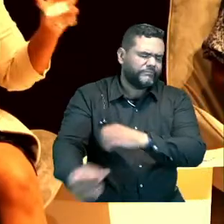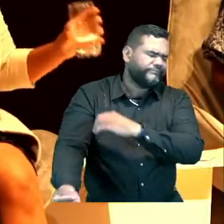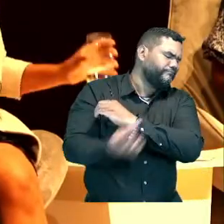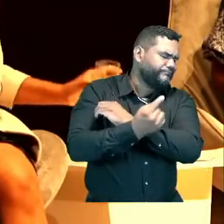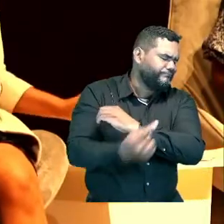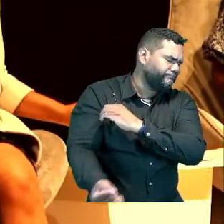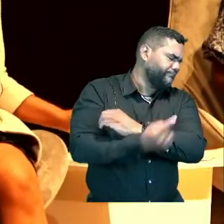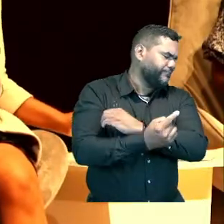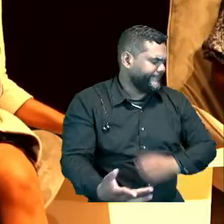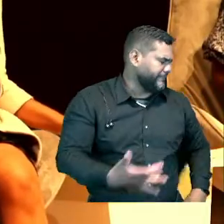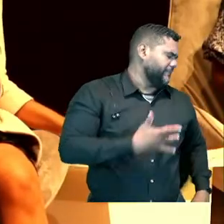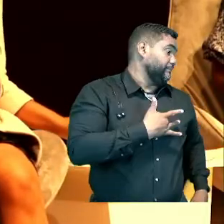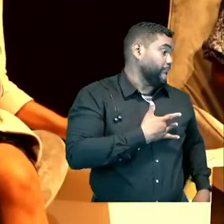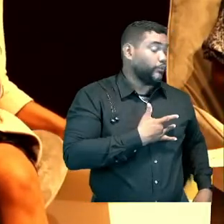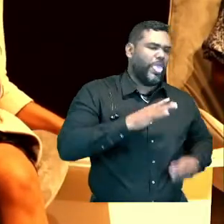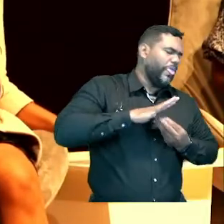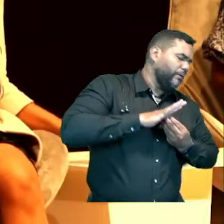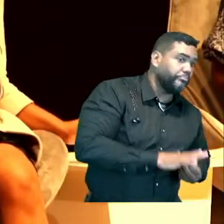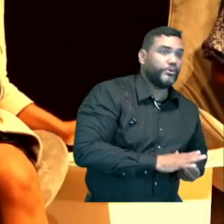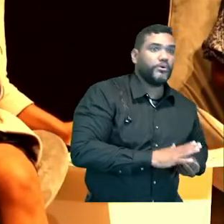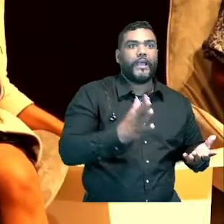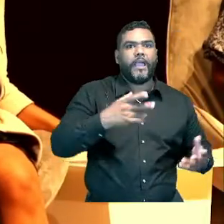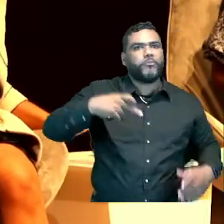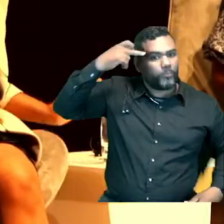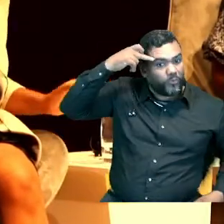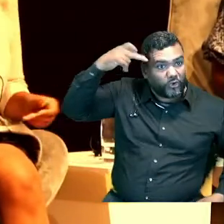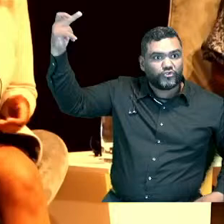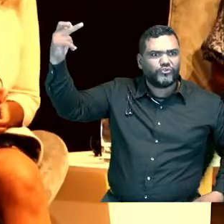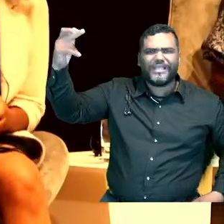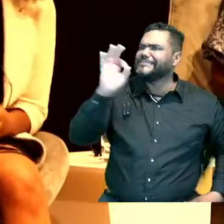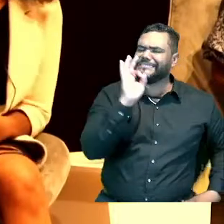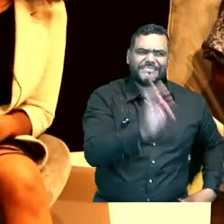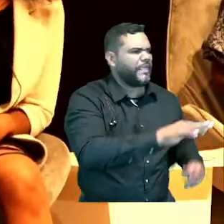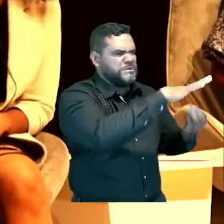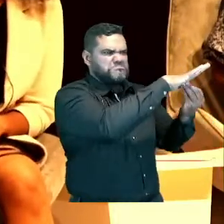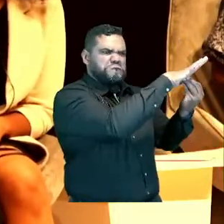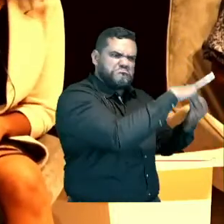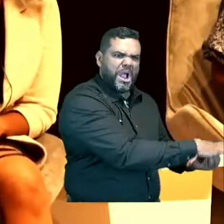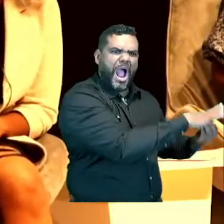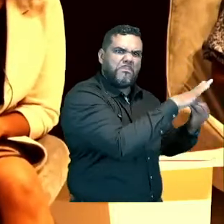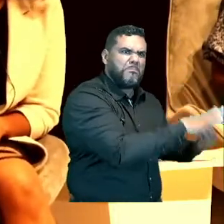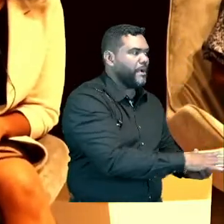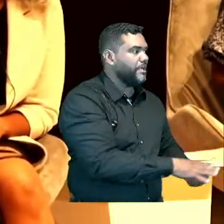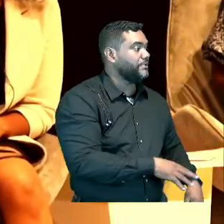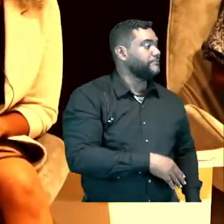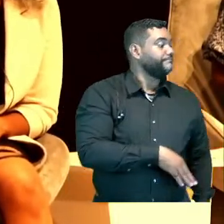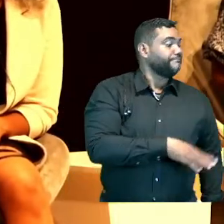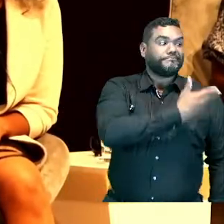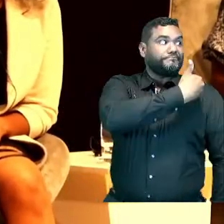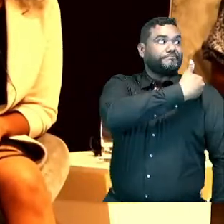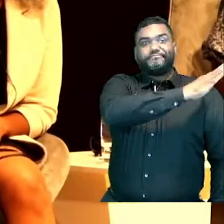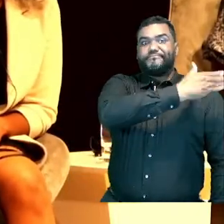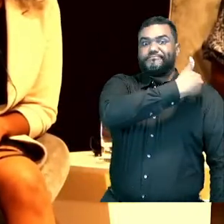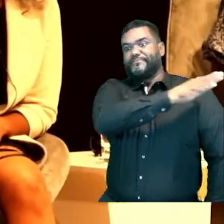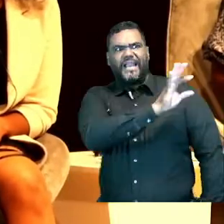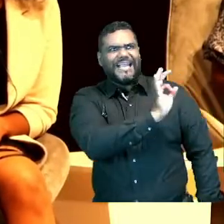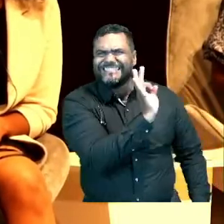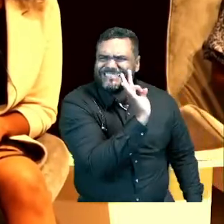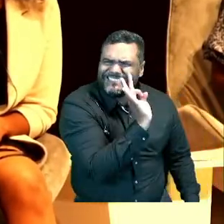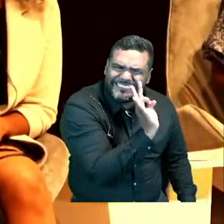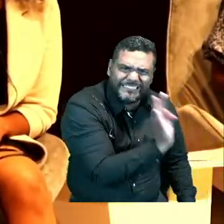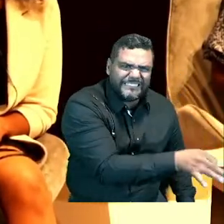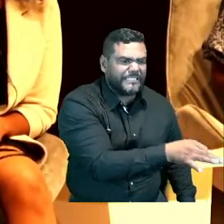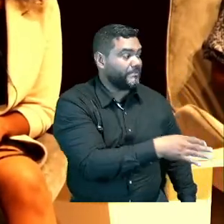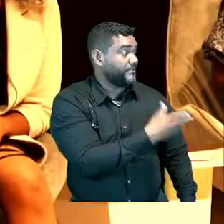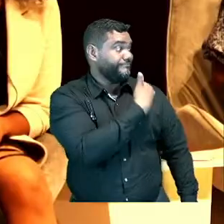workspaces, because despite their training and education, we're always looked at in a certain